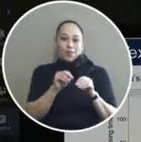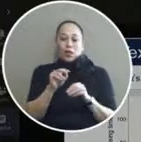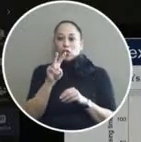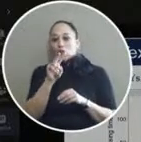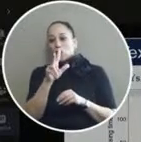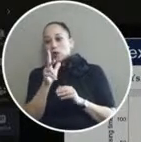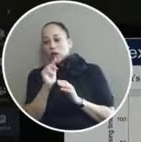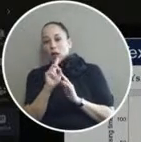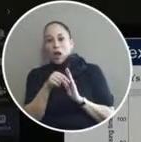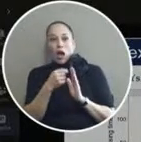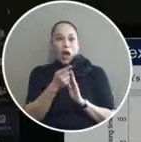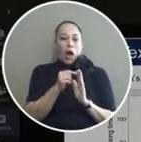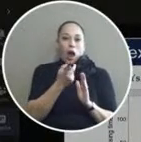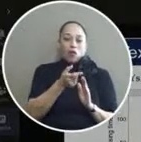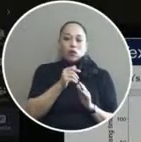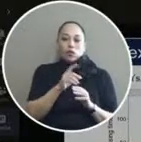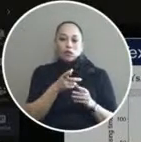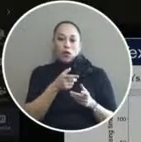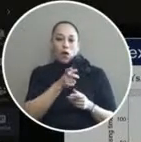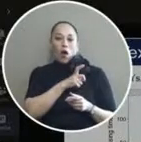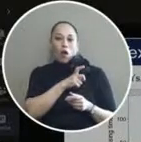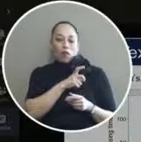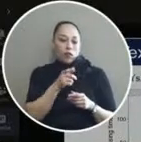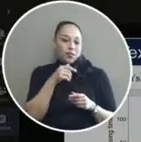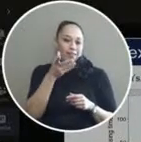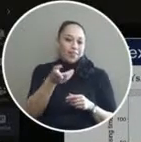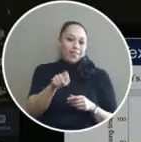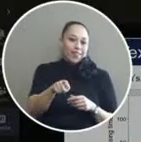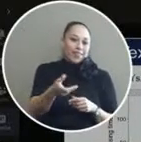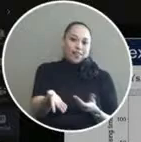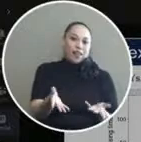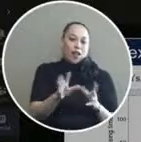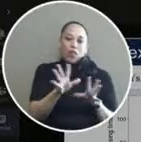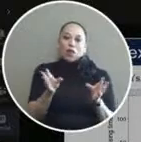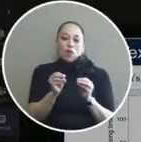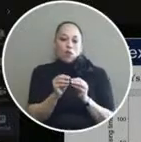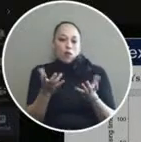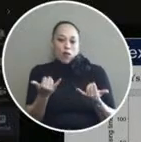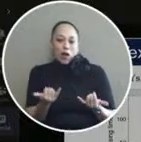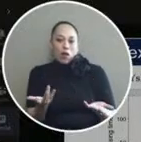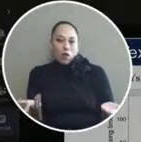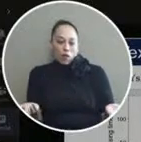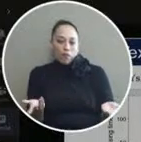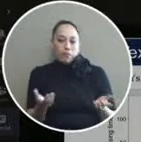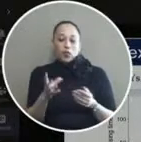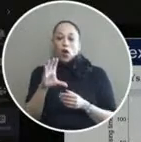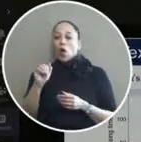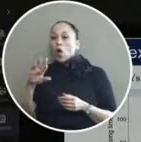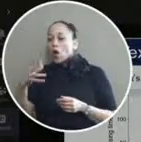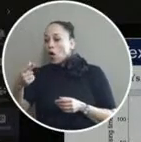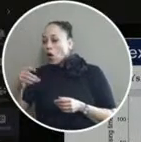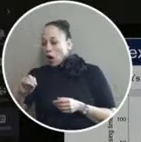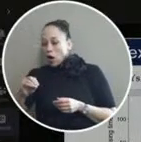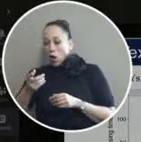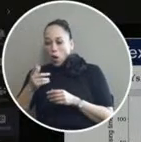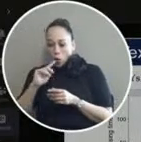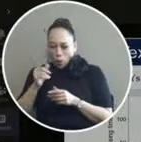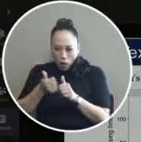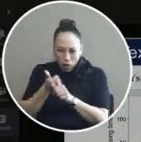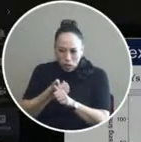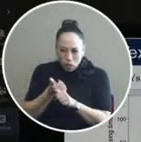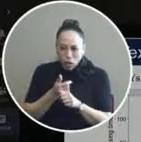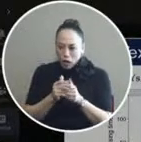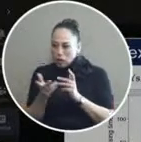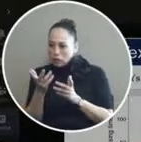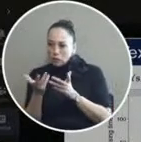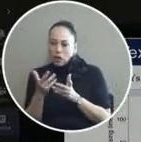with CP officers to open more lanes. We just don't need it anymore during these times. On cargo, though, we are tracking performance. We are